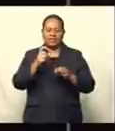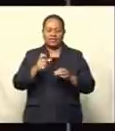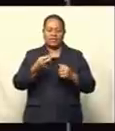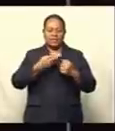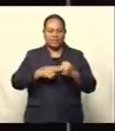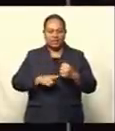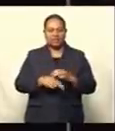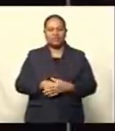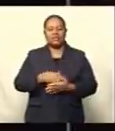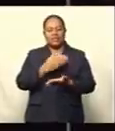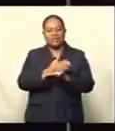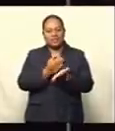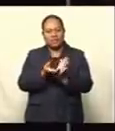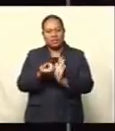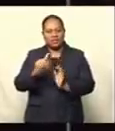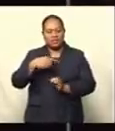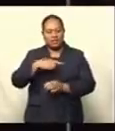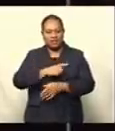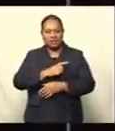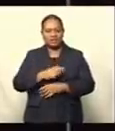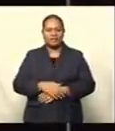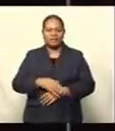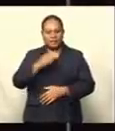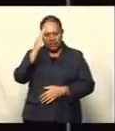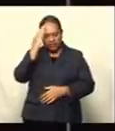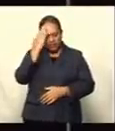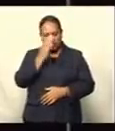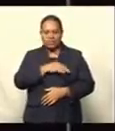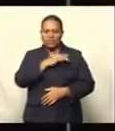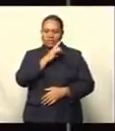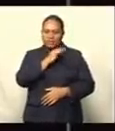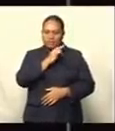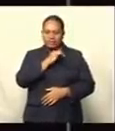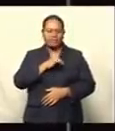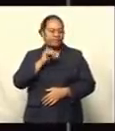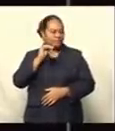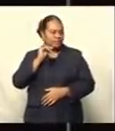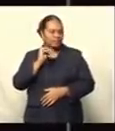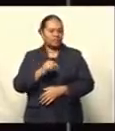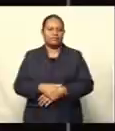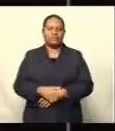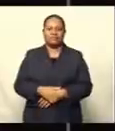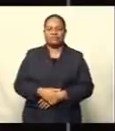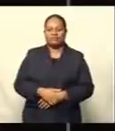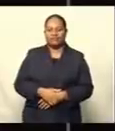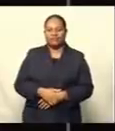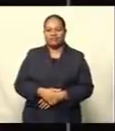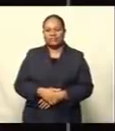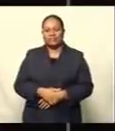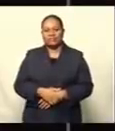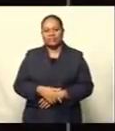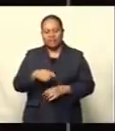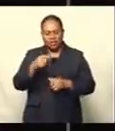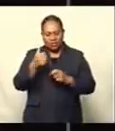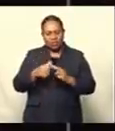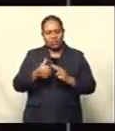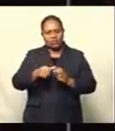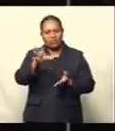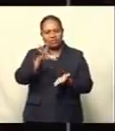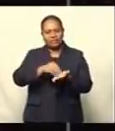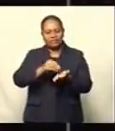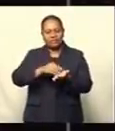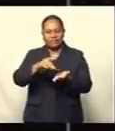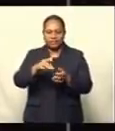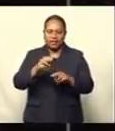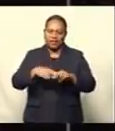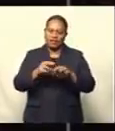fbcnews@fbc.com.fj or share it with us via our various social media accounts, including Facebook, Twitter and Instagram. You can also download our